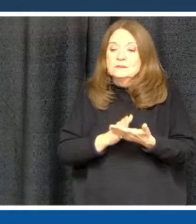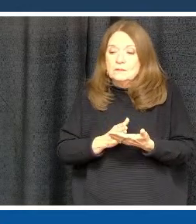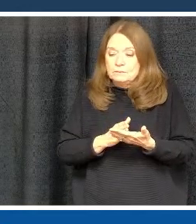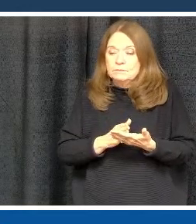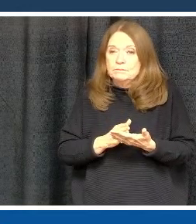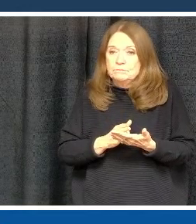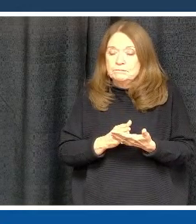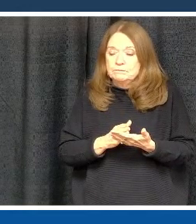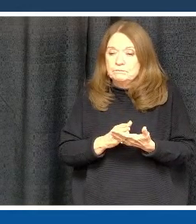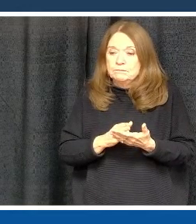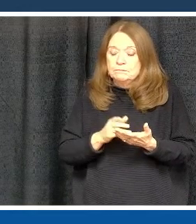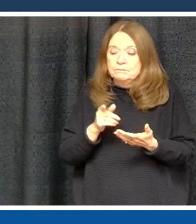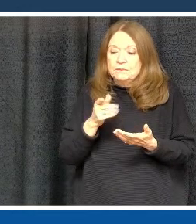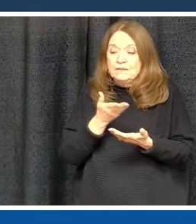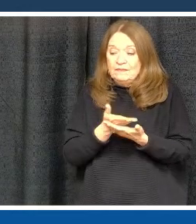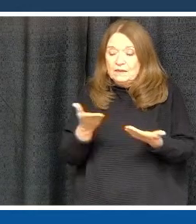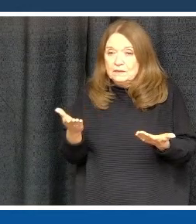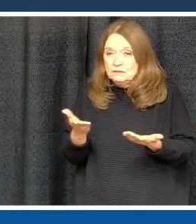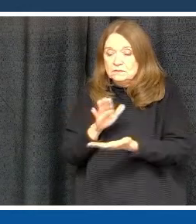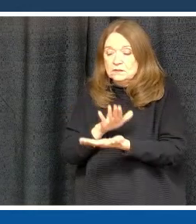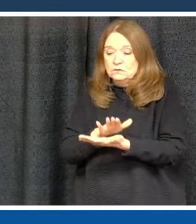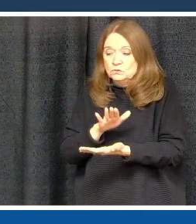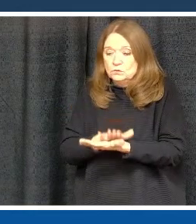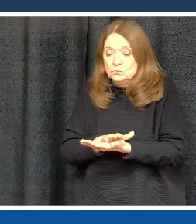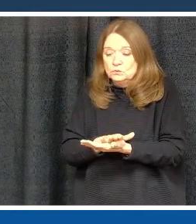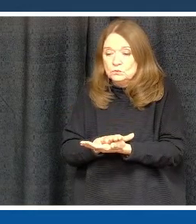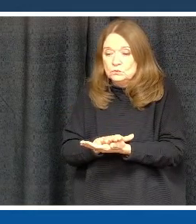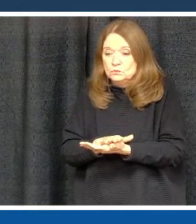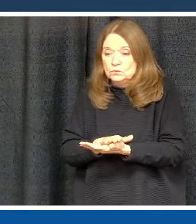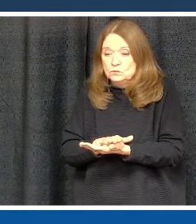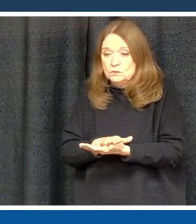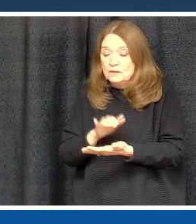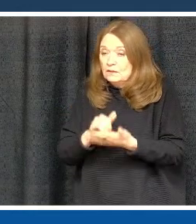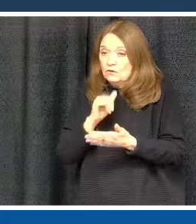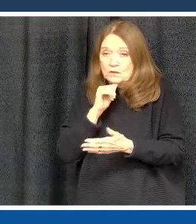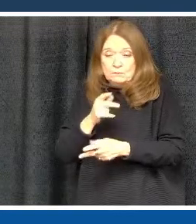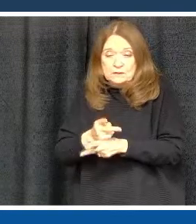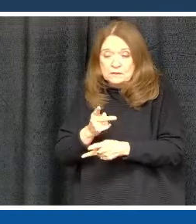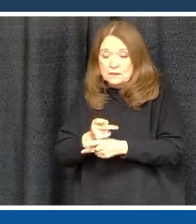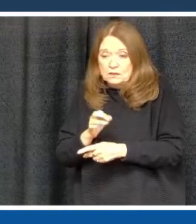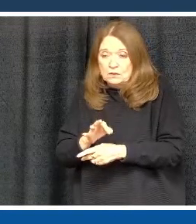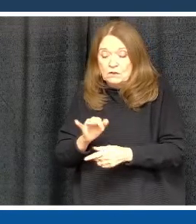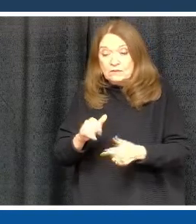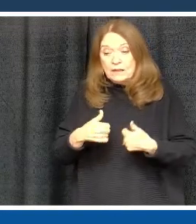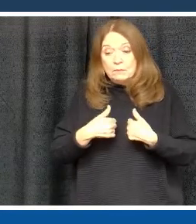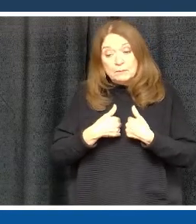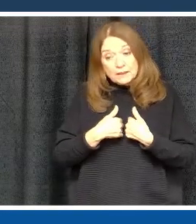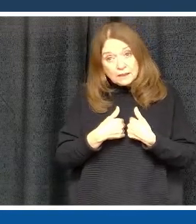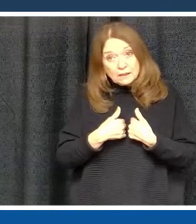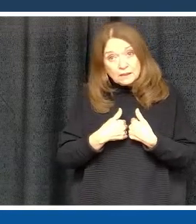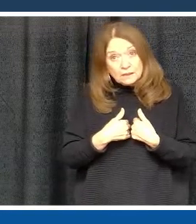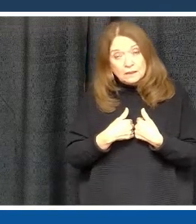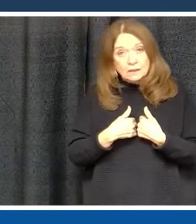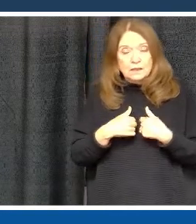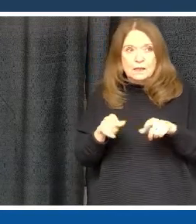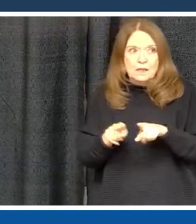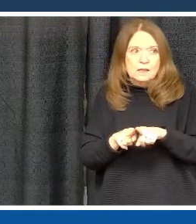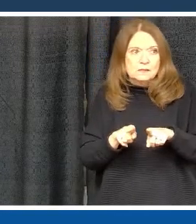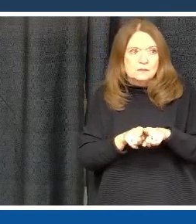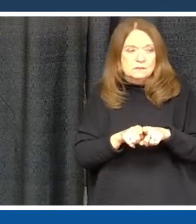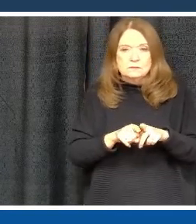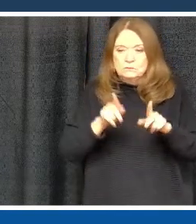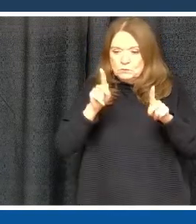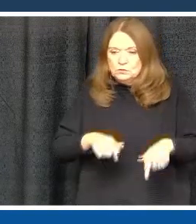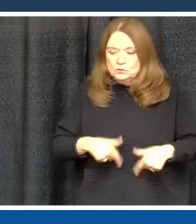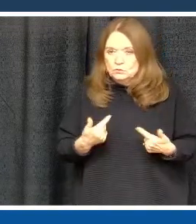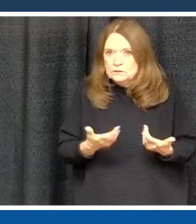instances in schools that are being not very taken care of. Now, me as a citizen,